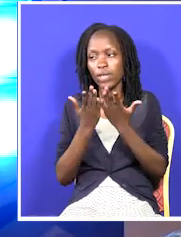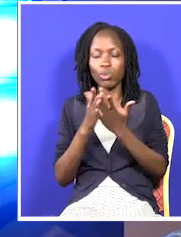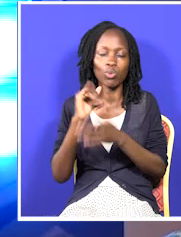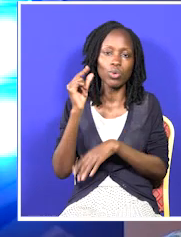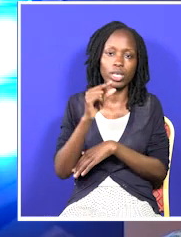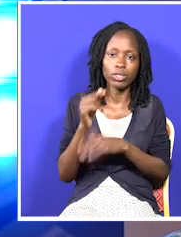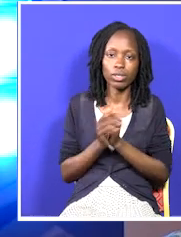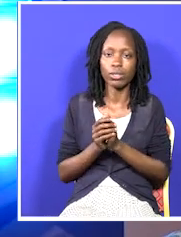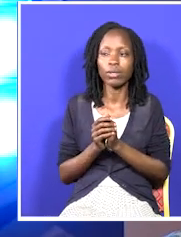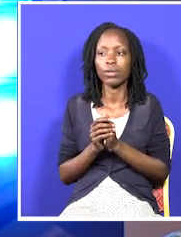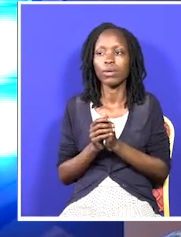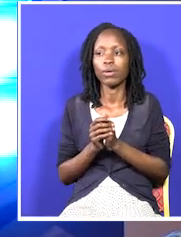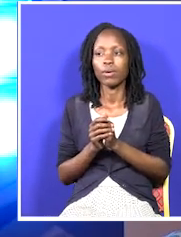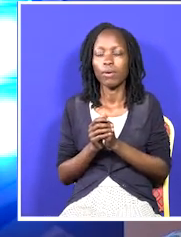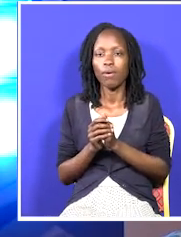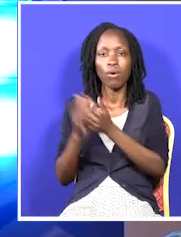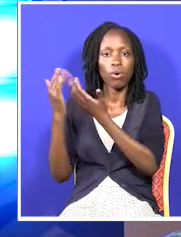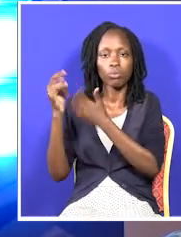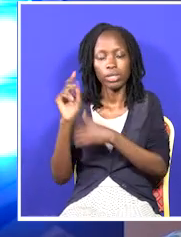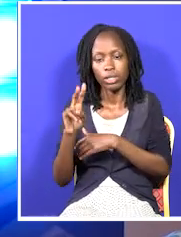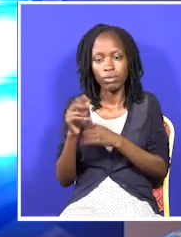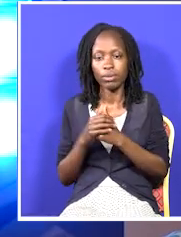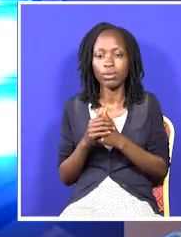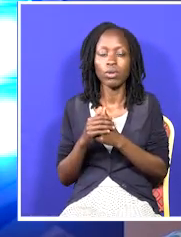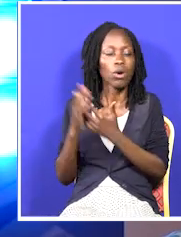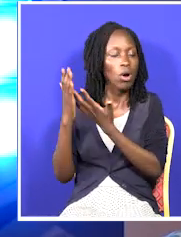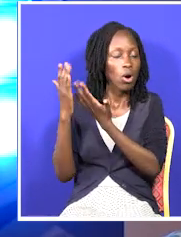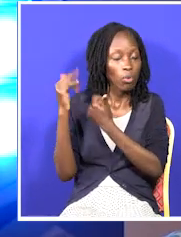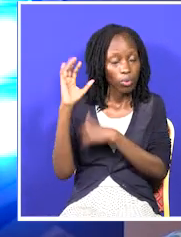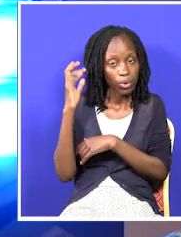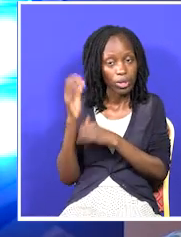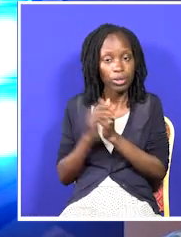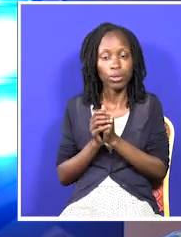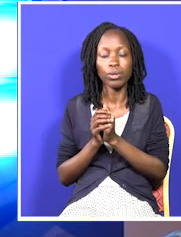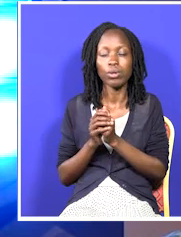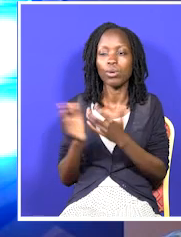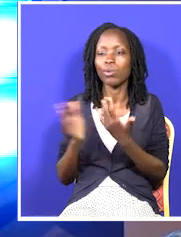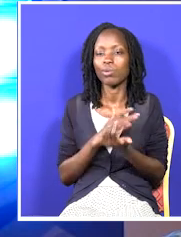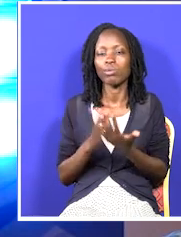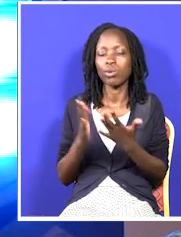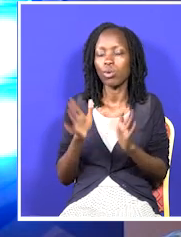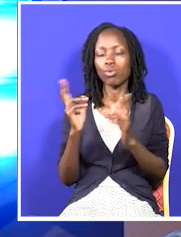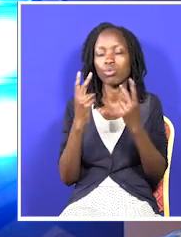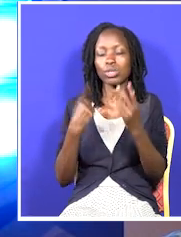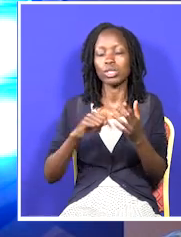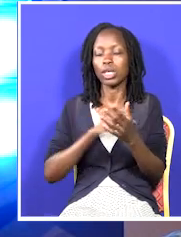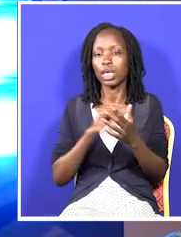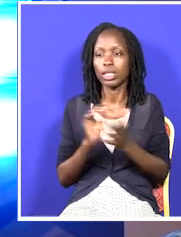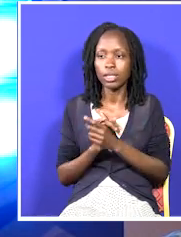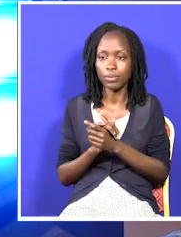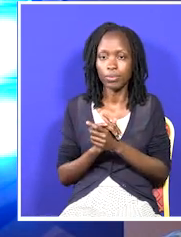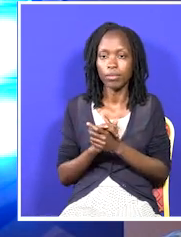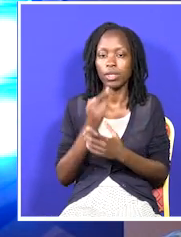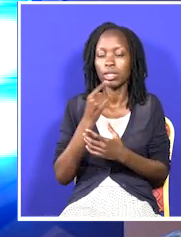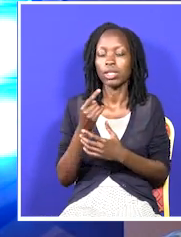Instagram, on Hope TV, on Hope Radio, whichever means you are able to join